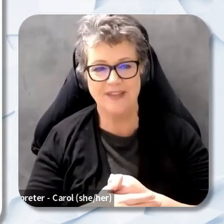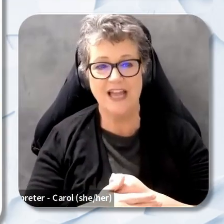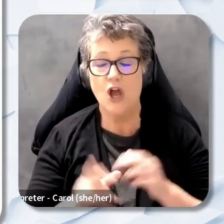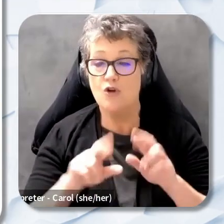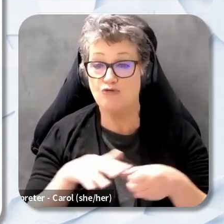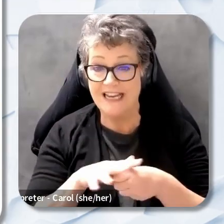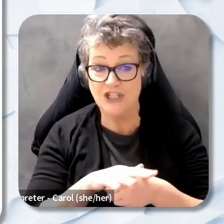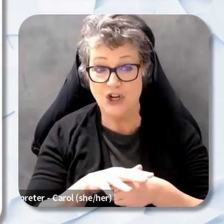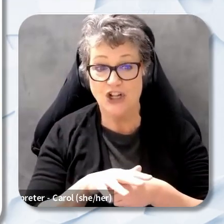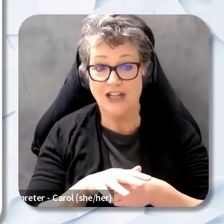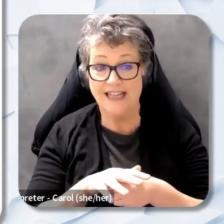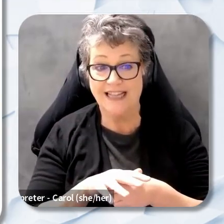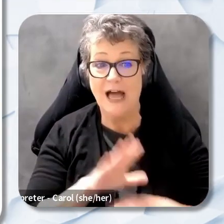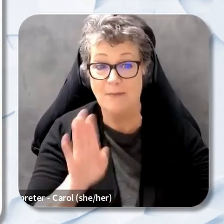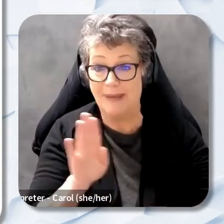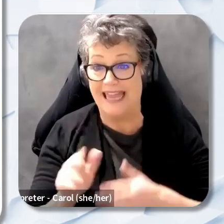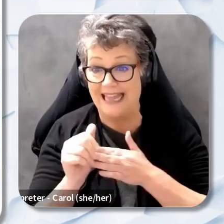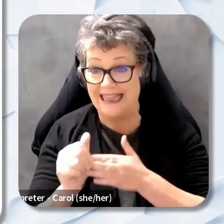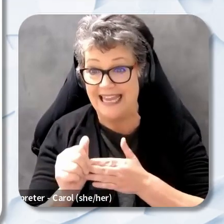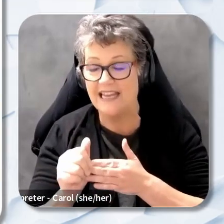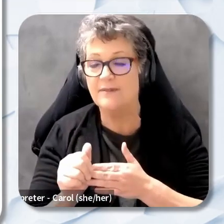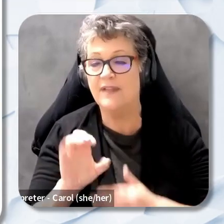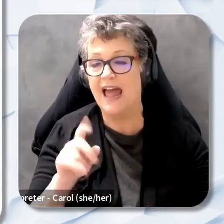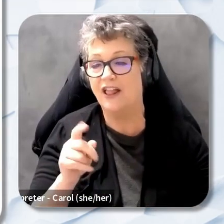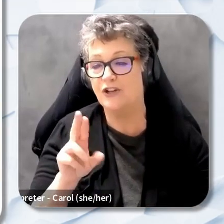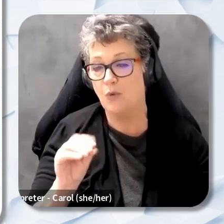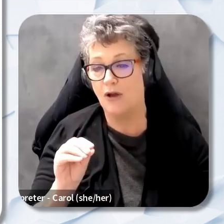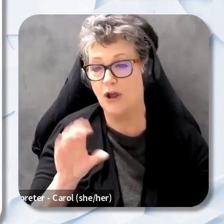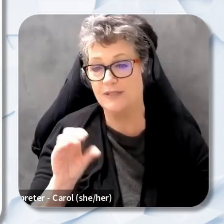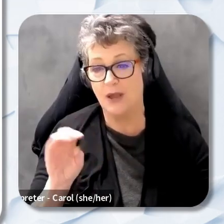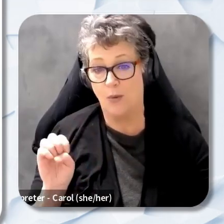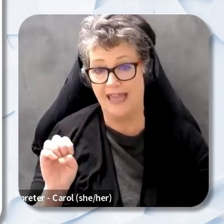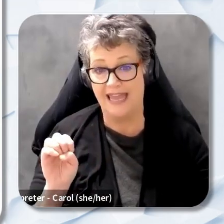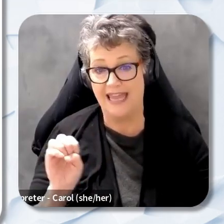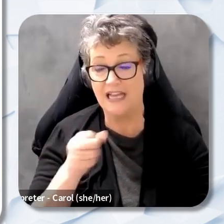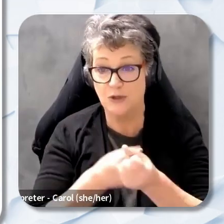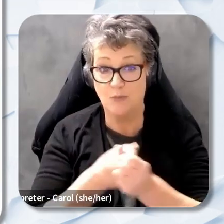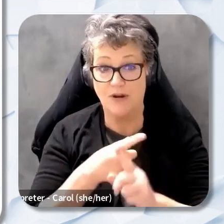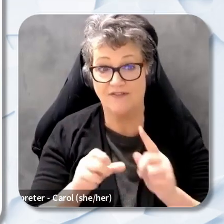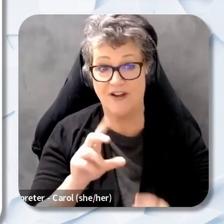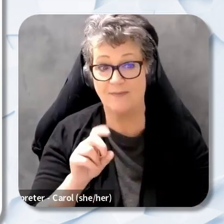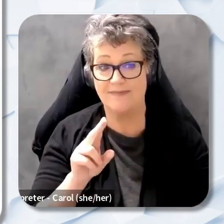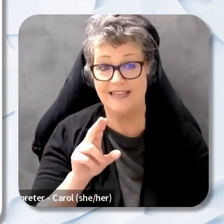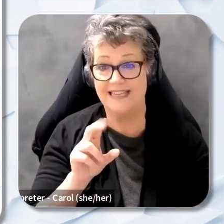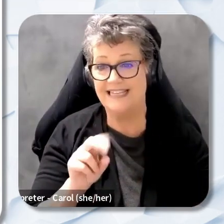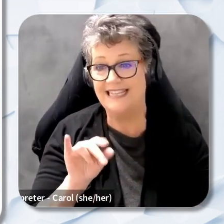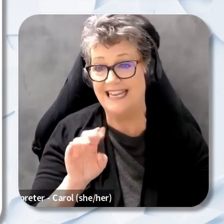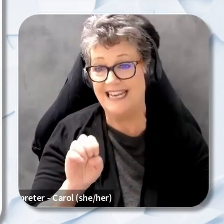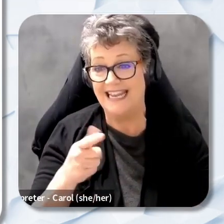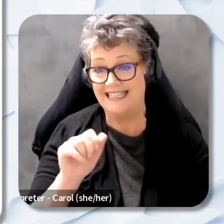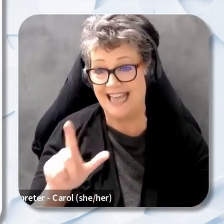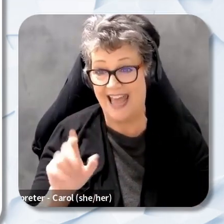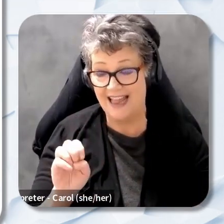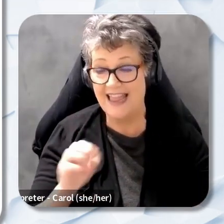Regional B lead is El Dorado County Office of Education, supported by Denise Scale, and the Region